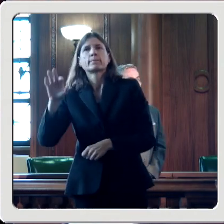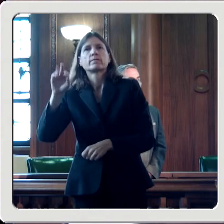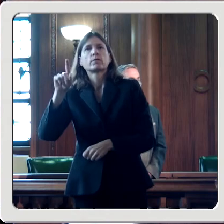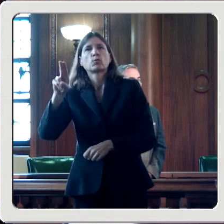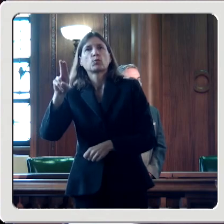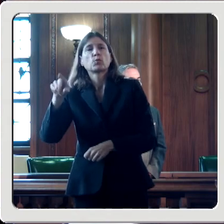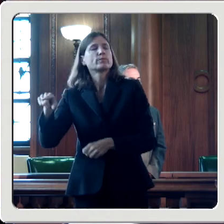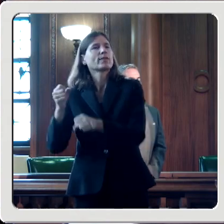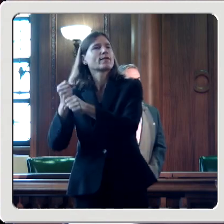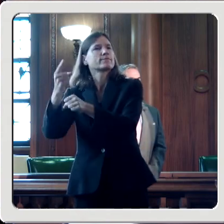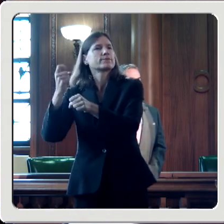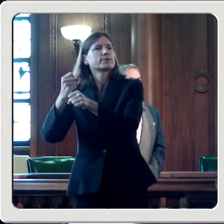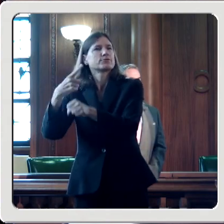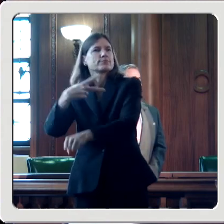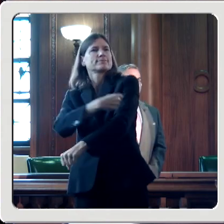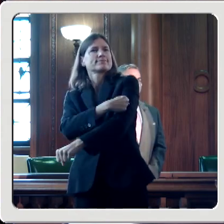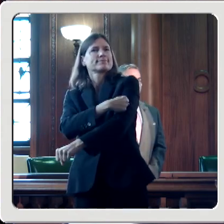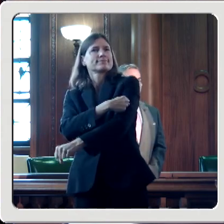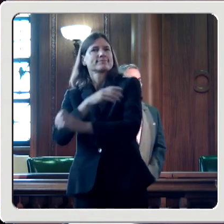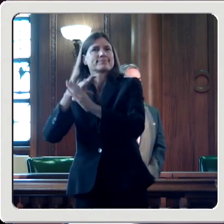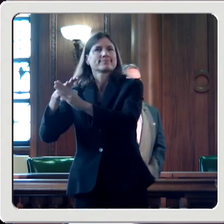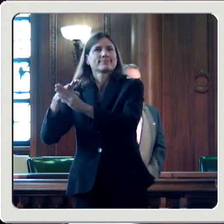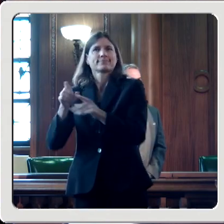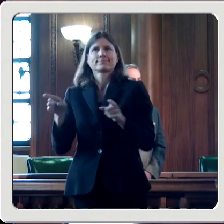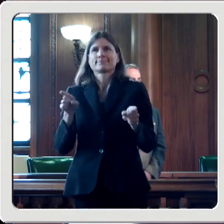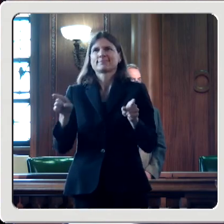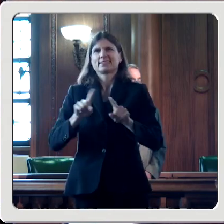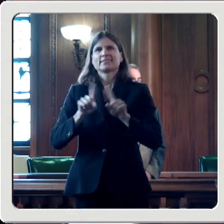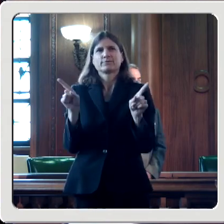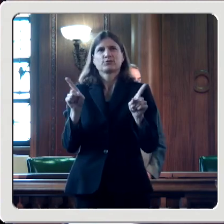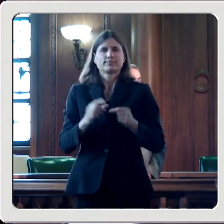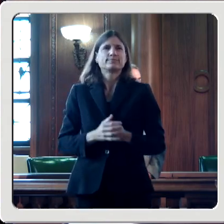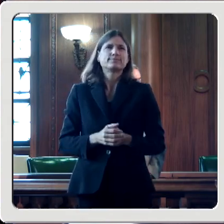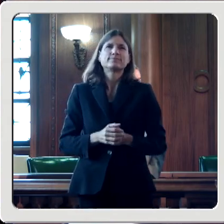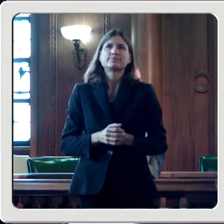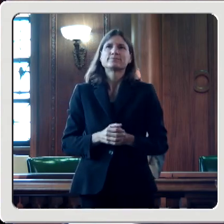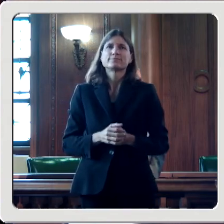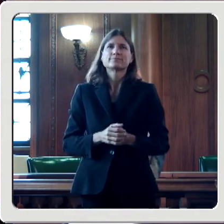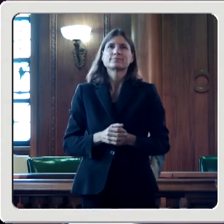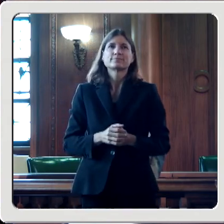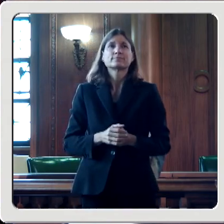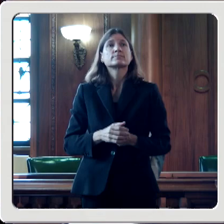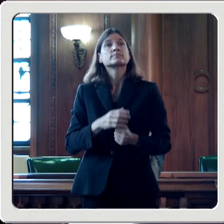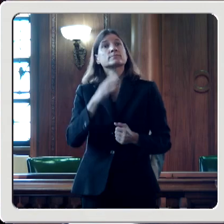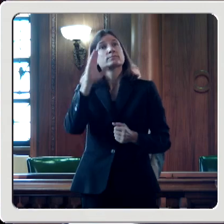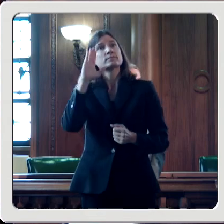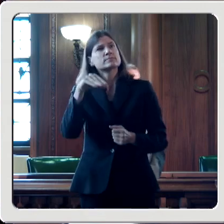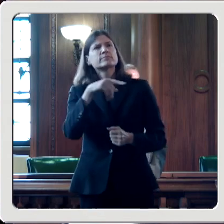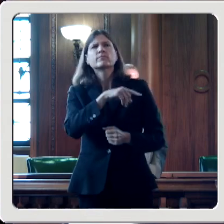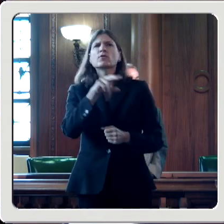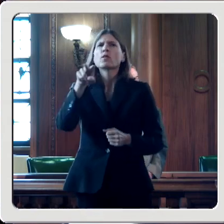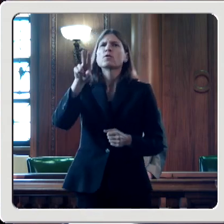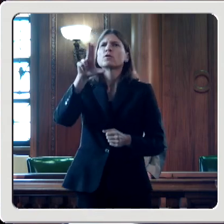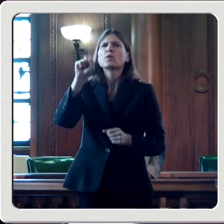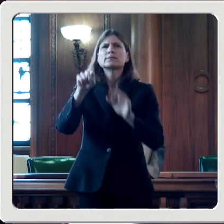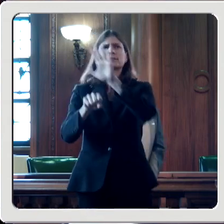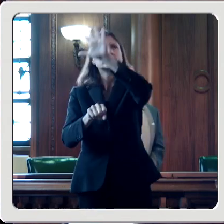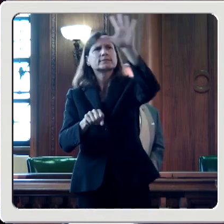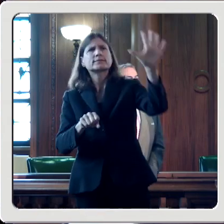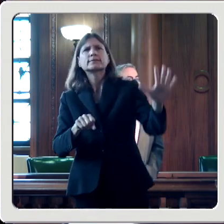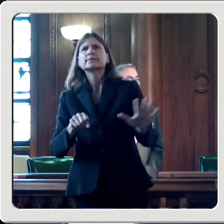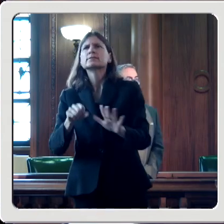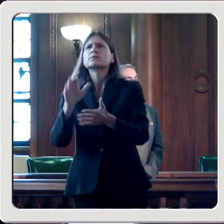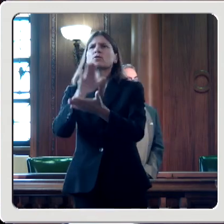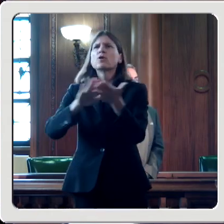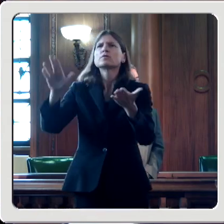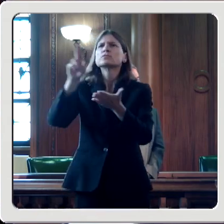country have scaled back their reopening plans. The problem, of course, has been that they have reasonably